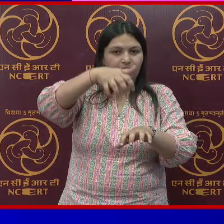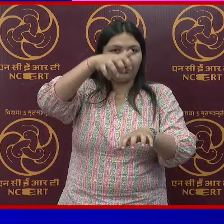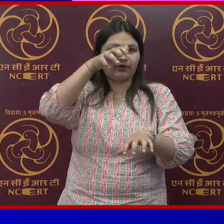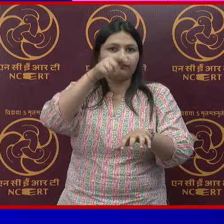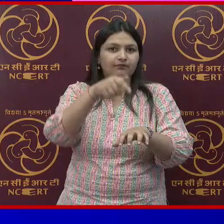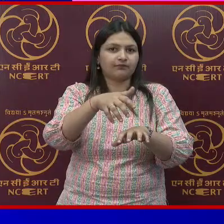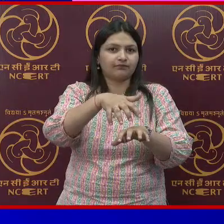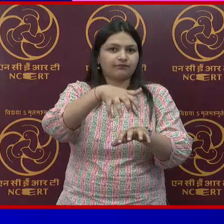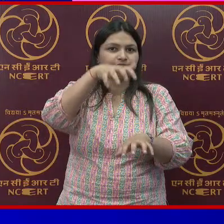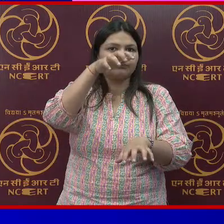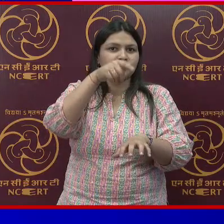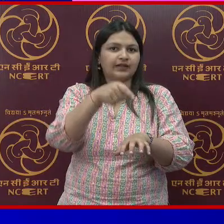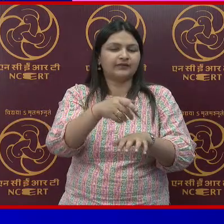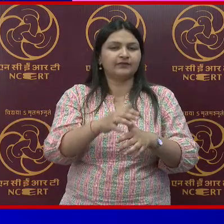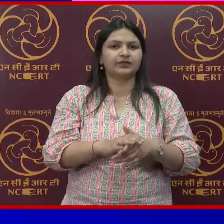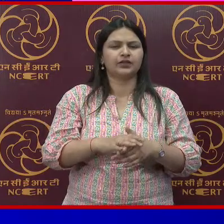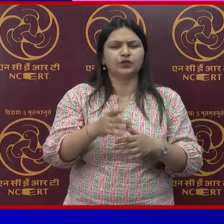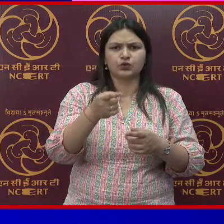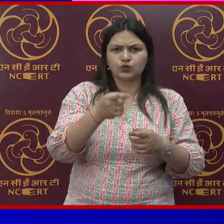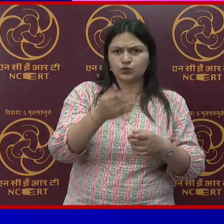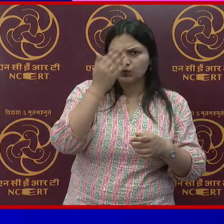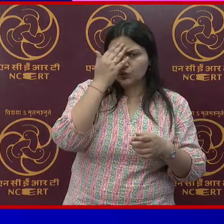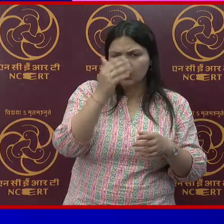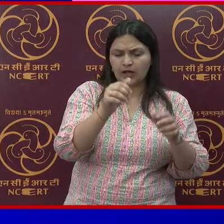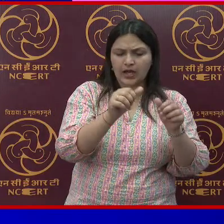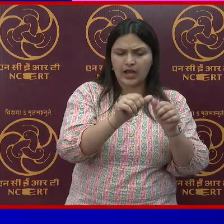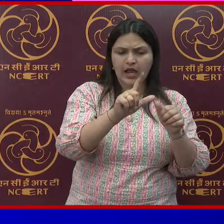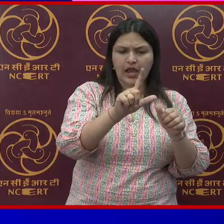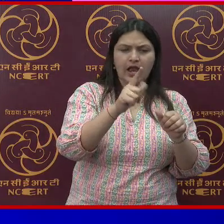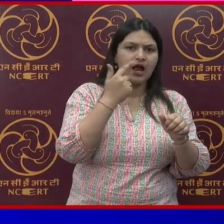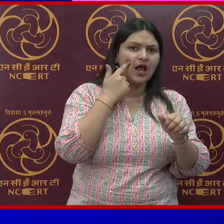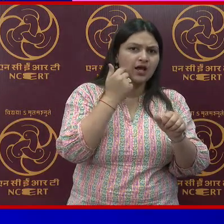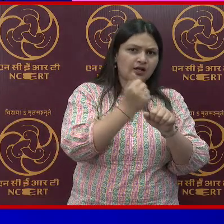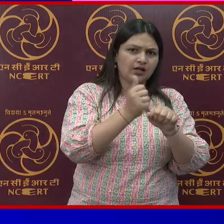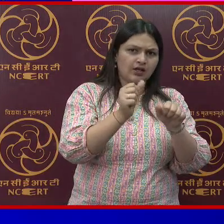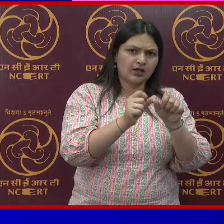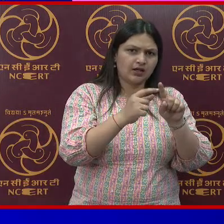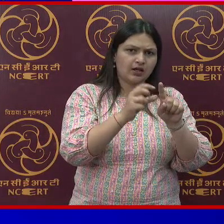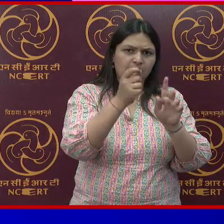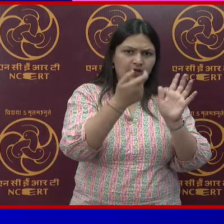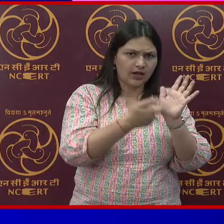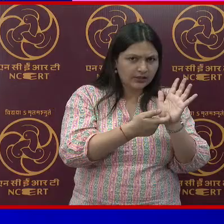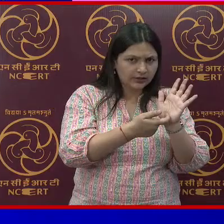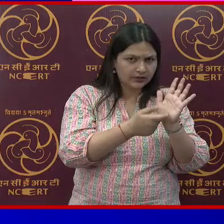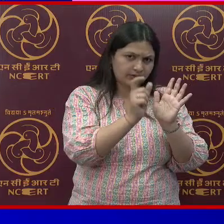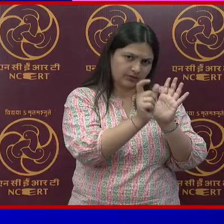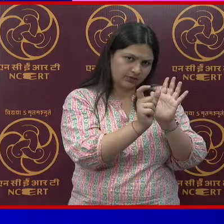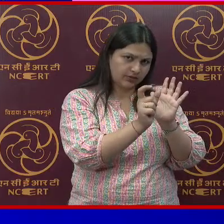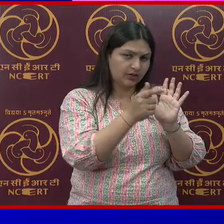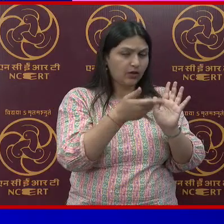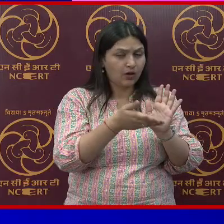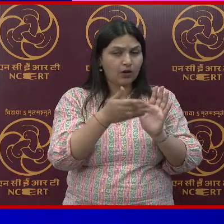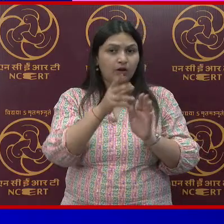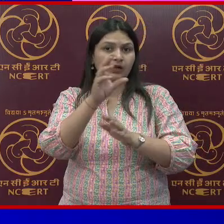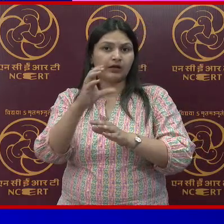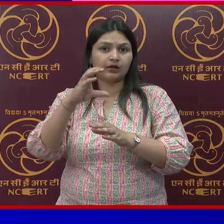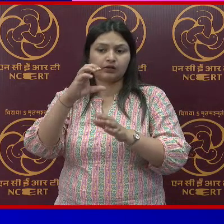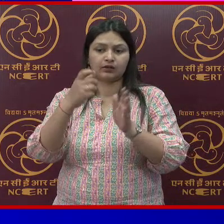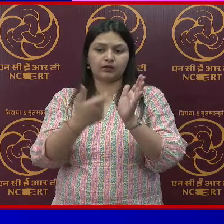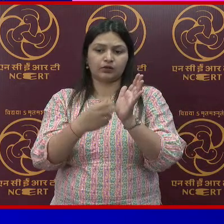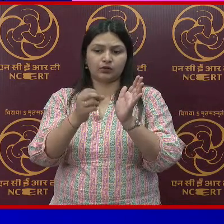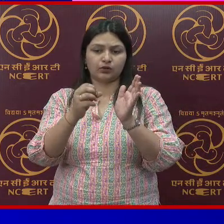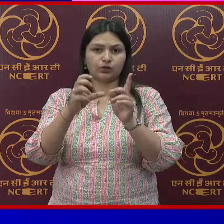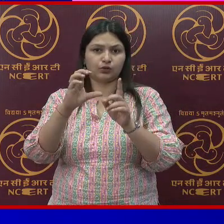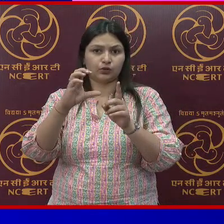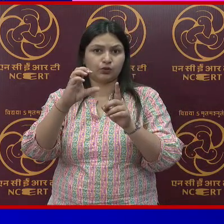this drawing. Okay. And do you know the difference between the alligator and a crocodile? some mouth is different. Yes, like, yes. The